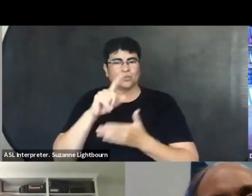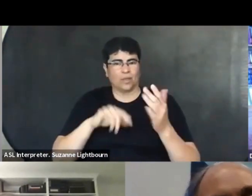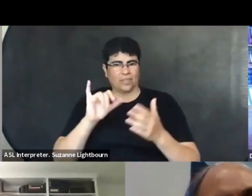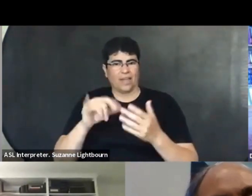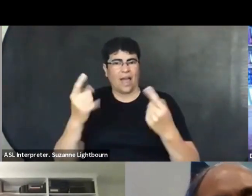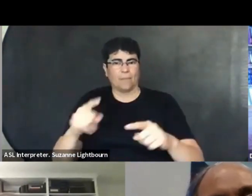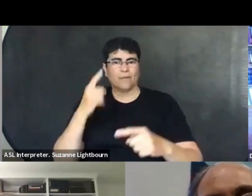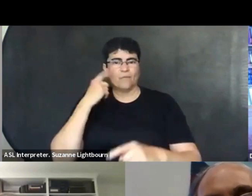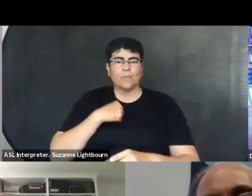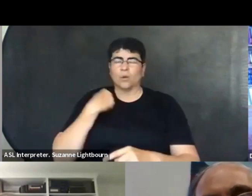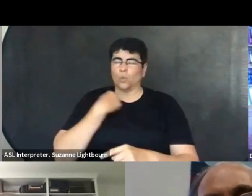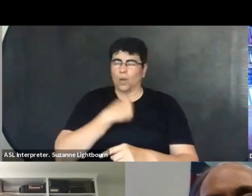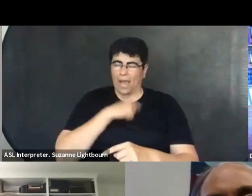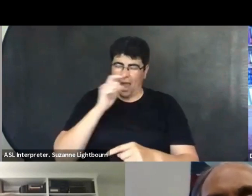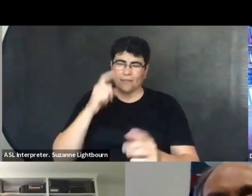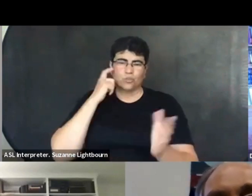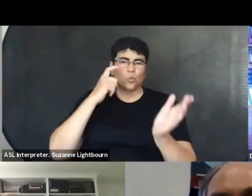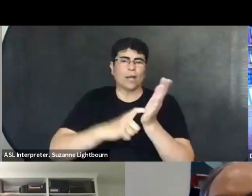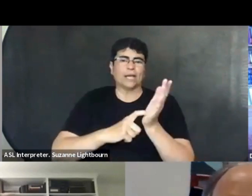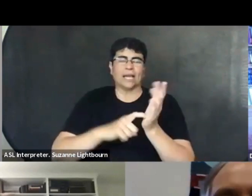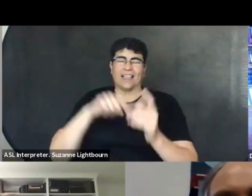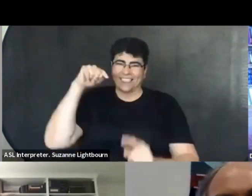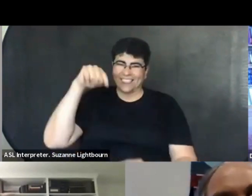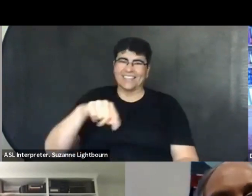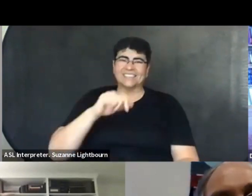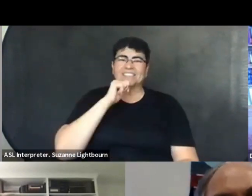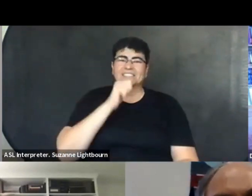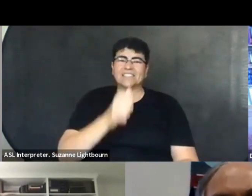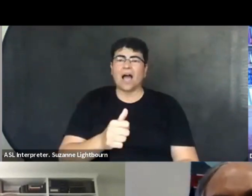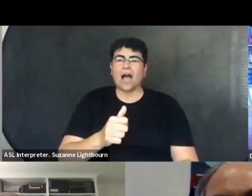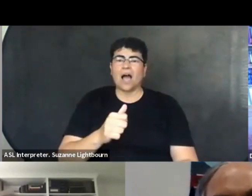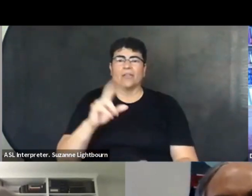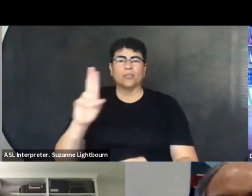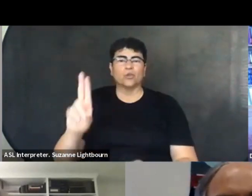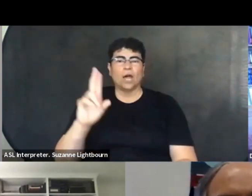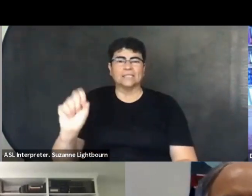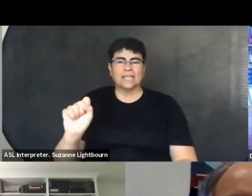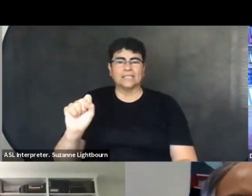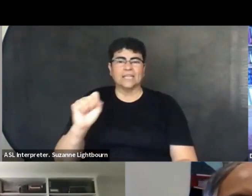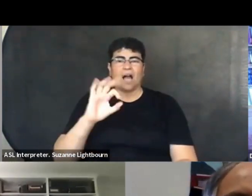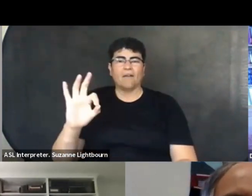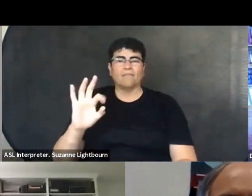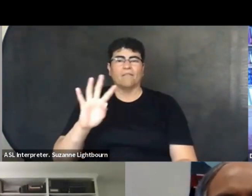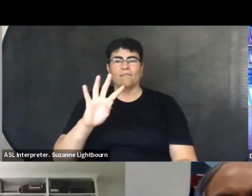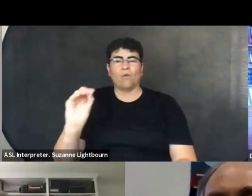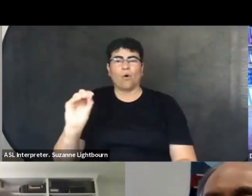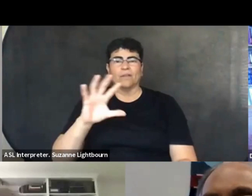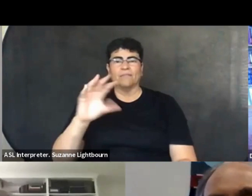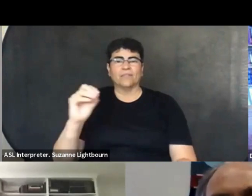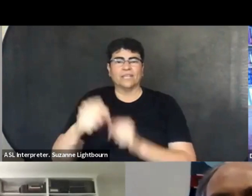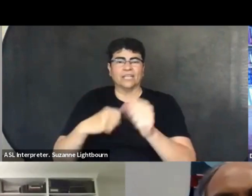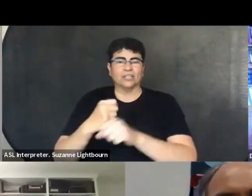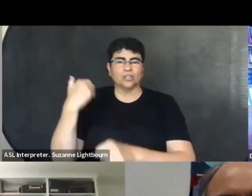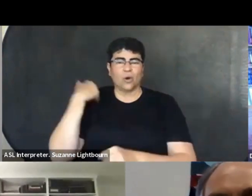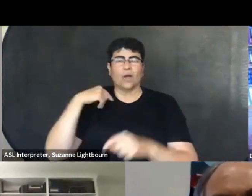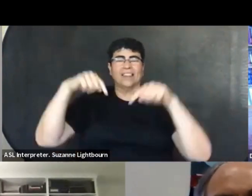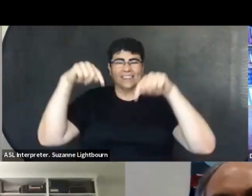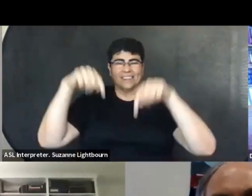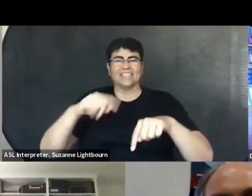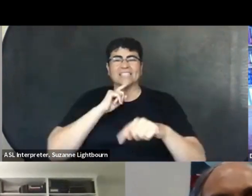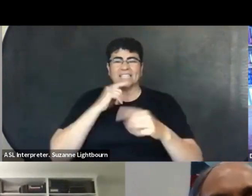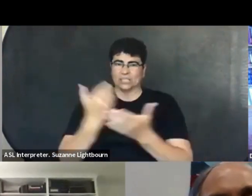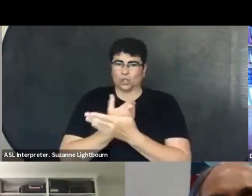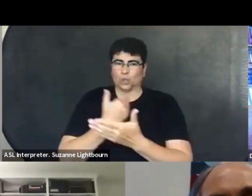that we have to recognize this is not the United States of 40 or 50 years ago. This is very